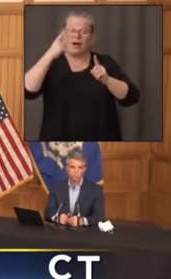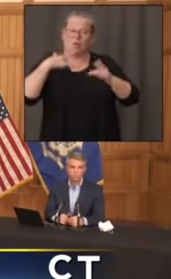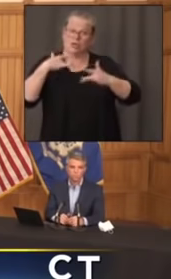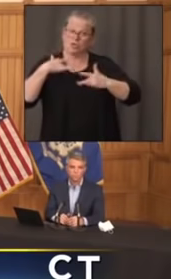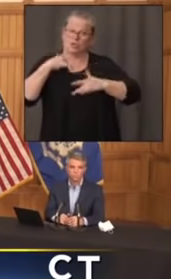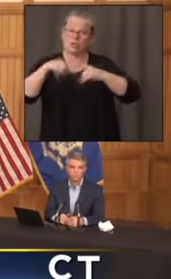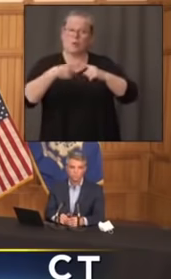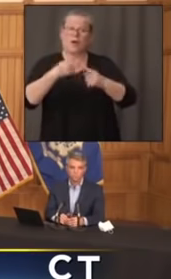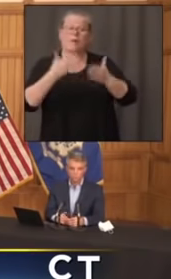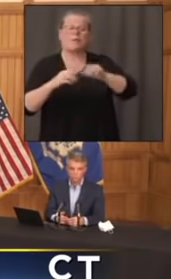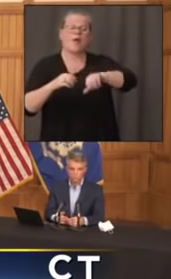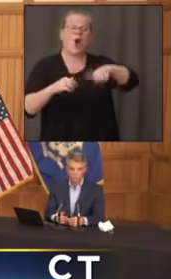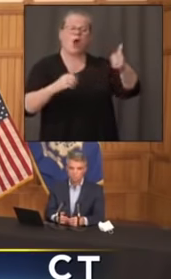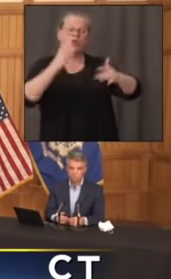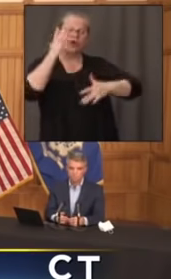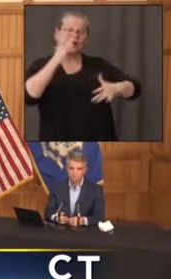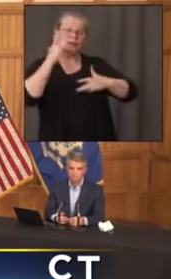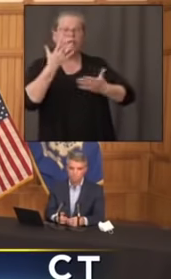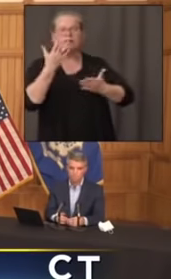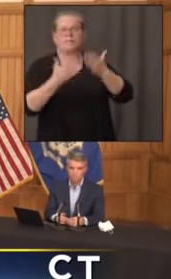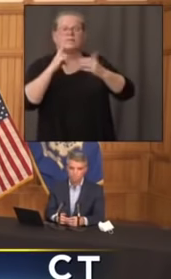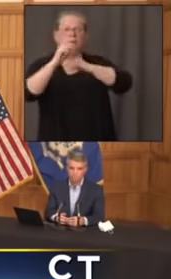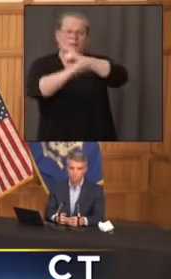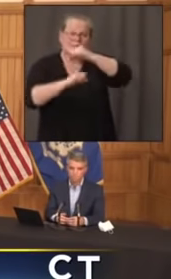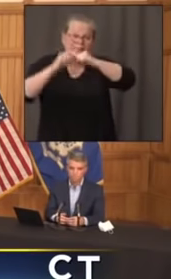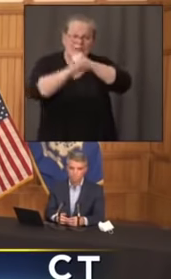the tick testing is underway too.